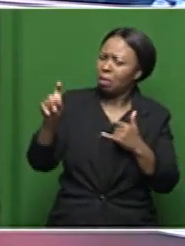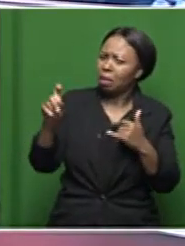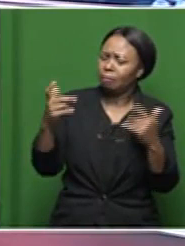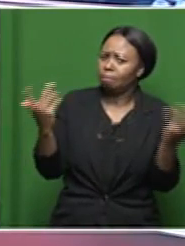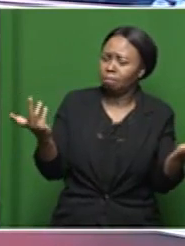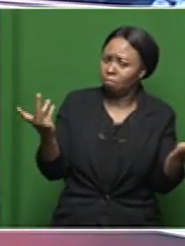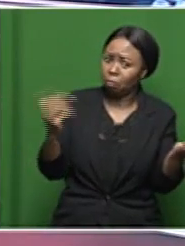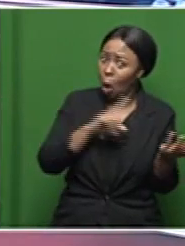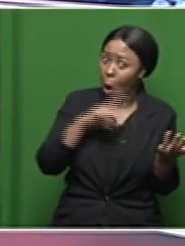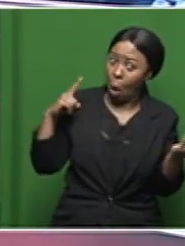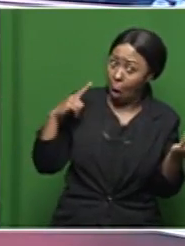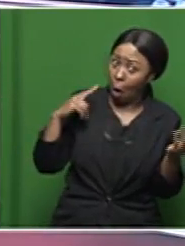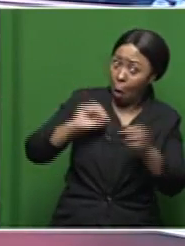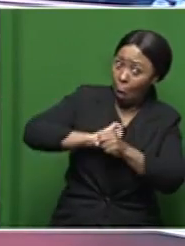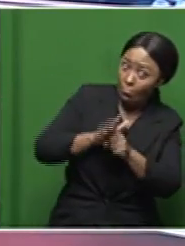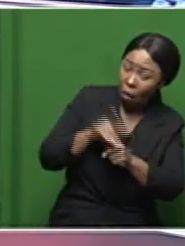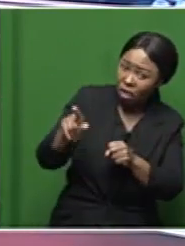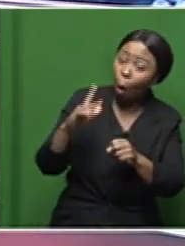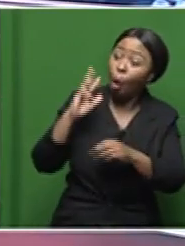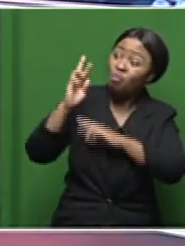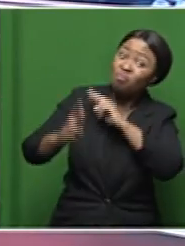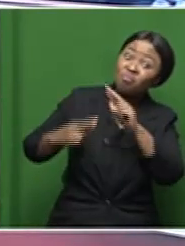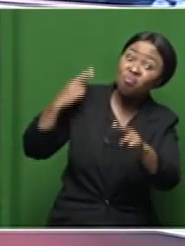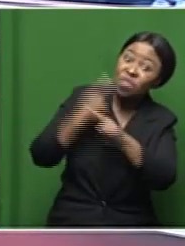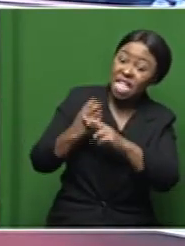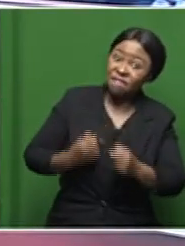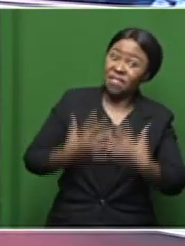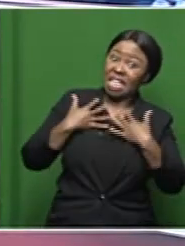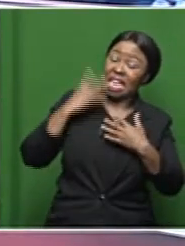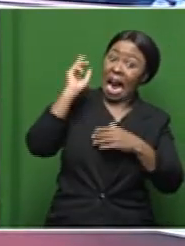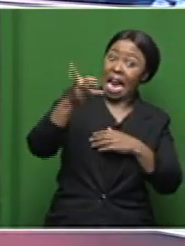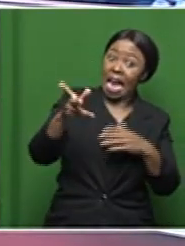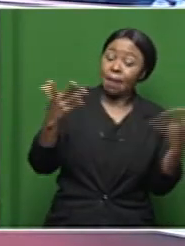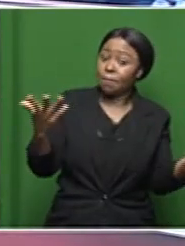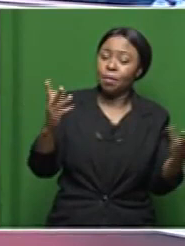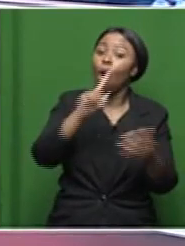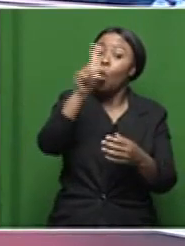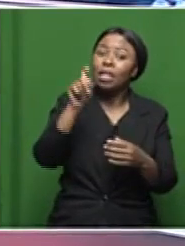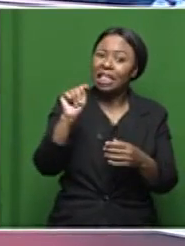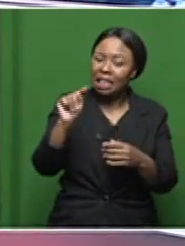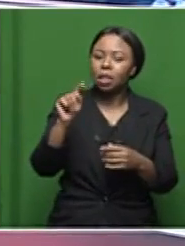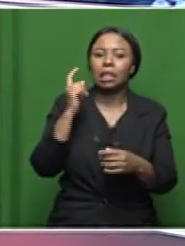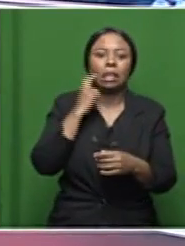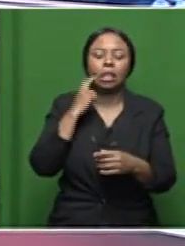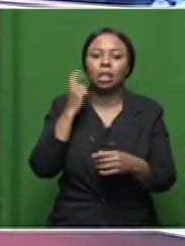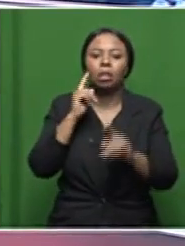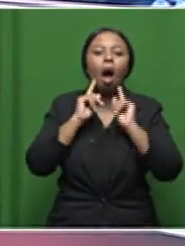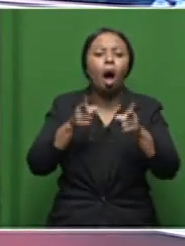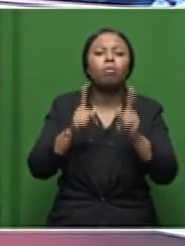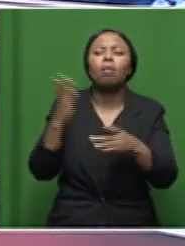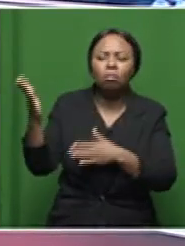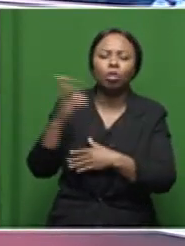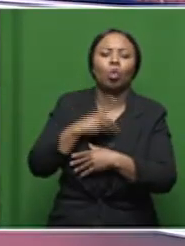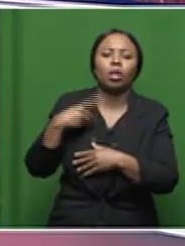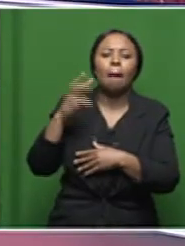you having long COVID or are you reinfected once again? And that's a question, of course, that can be very, very easily answered by Dr. Marlon McKay.